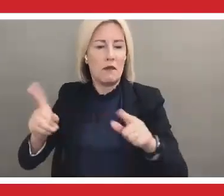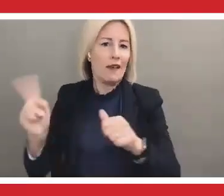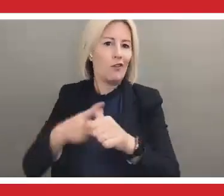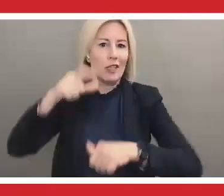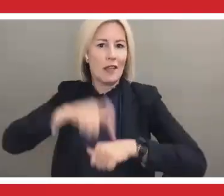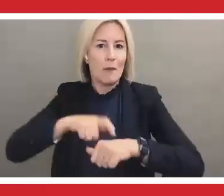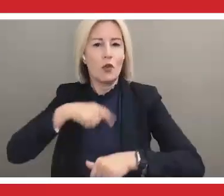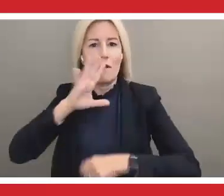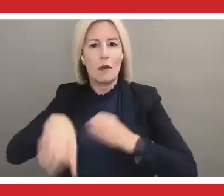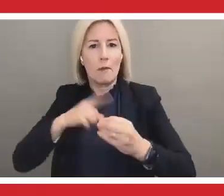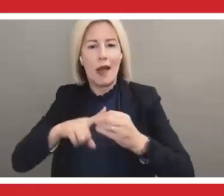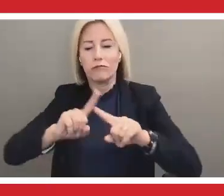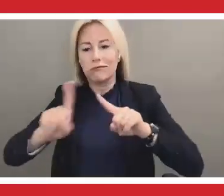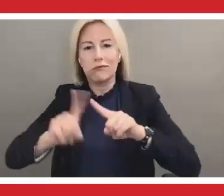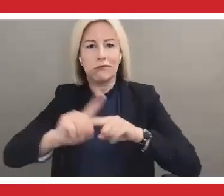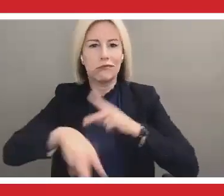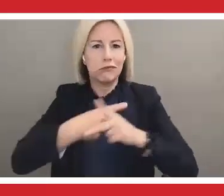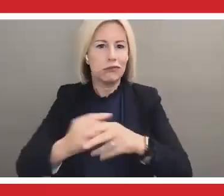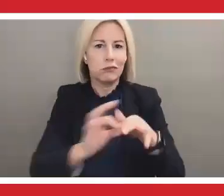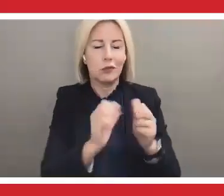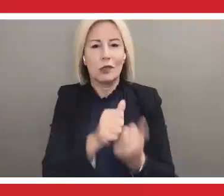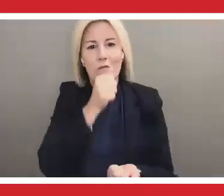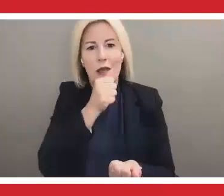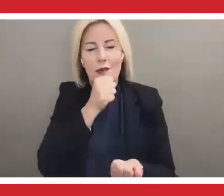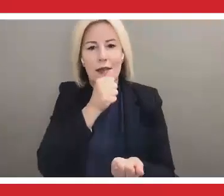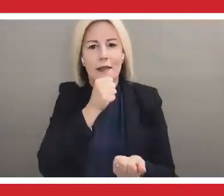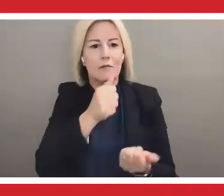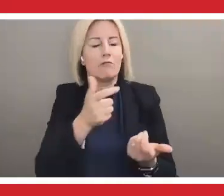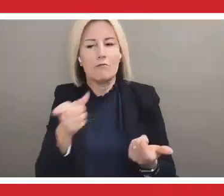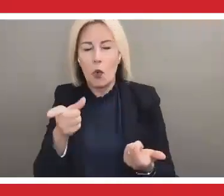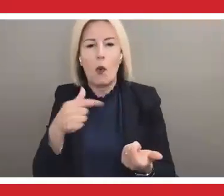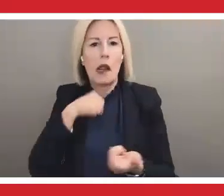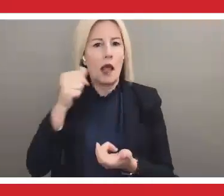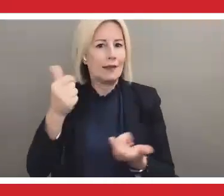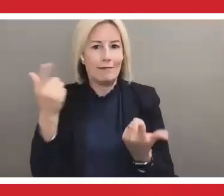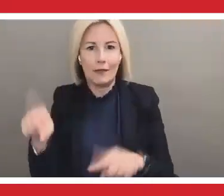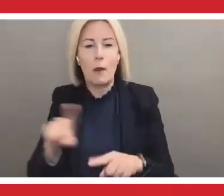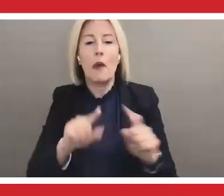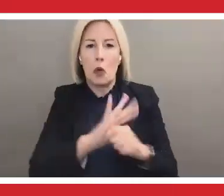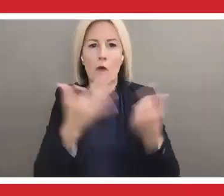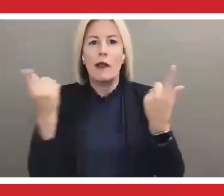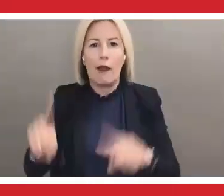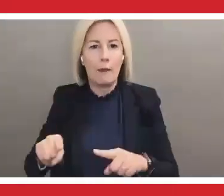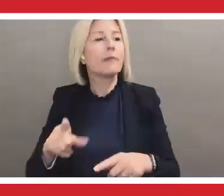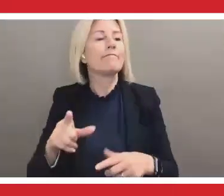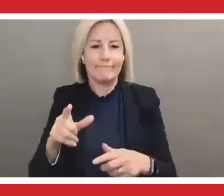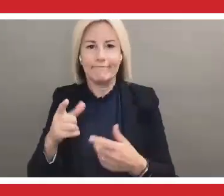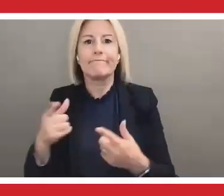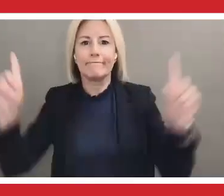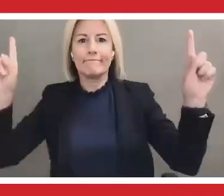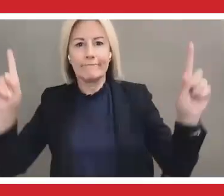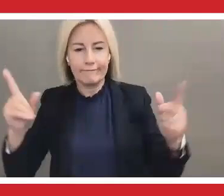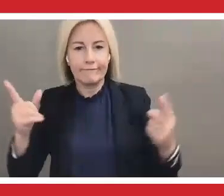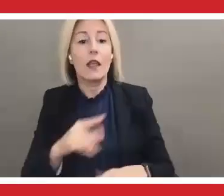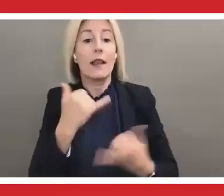of coordination with private sector, which were not realized. But COVID made it so. And now that COVID is sort of going